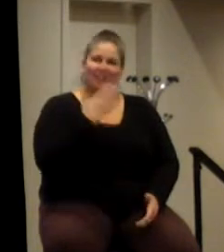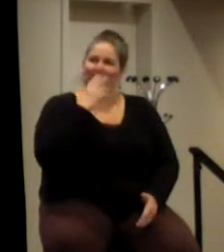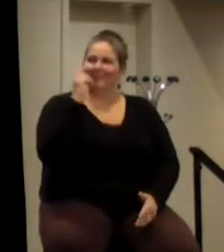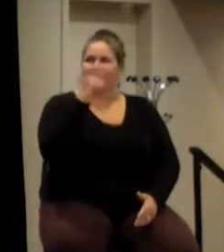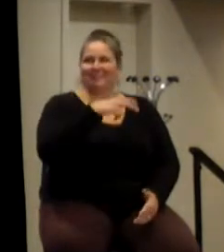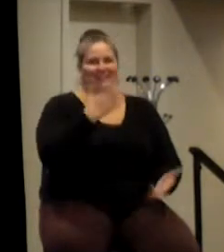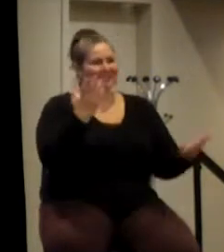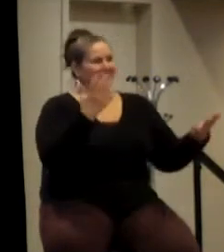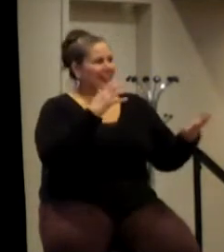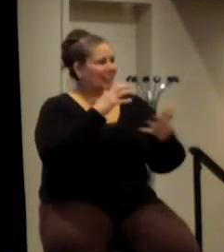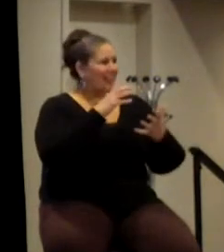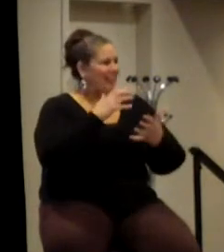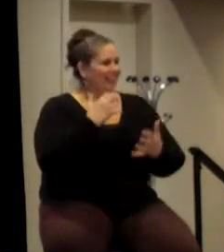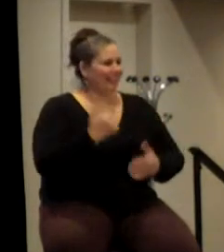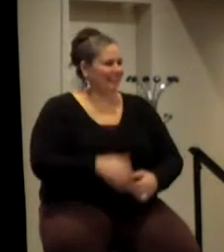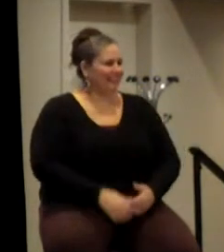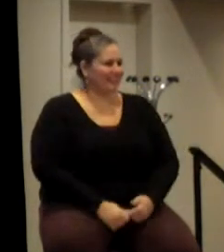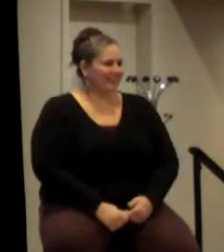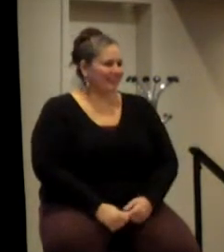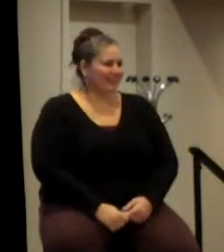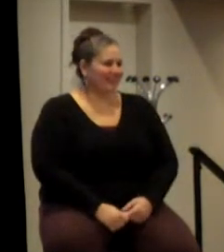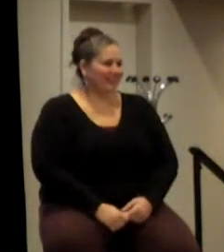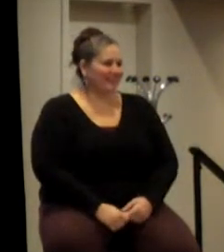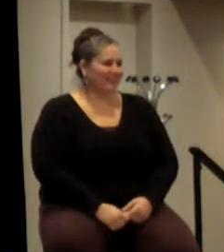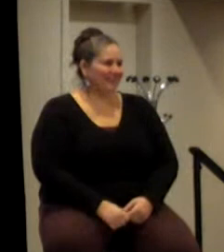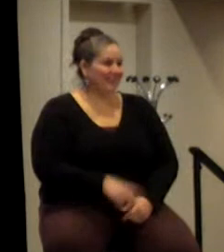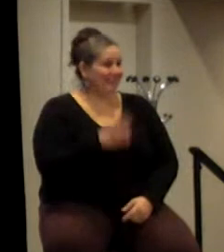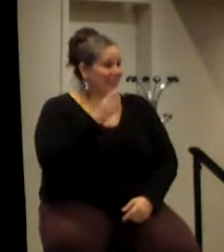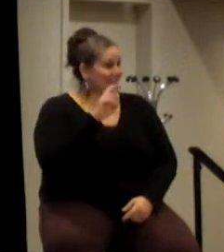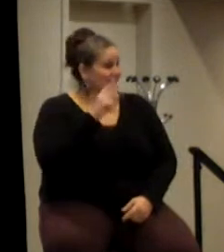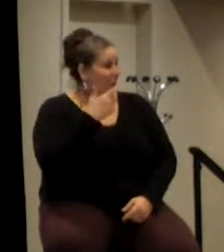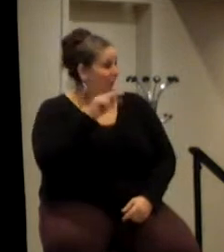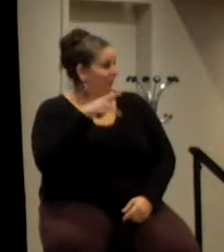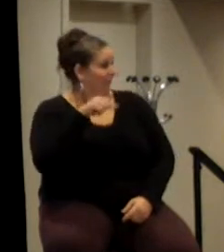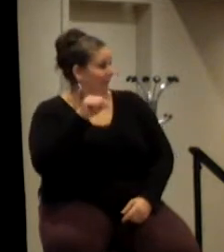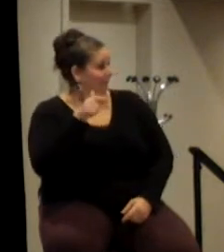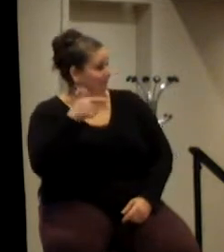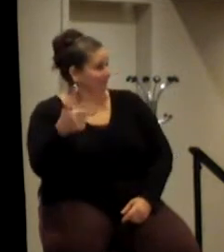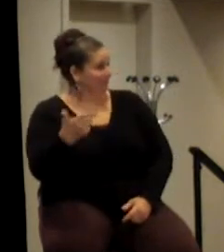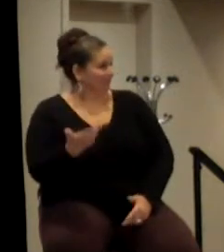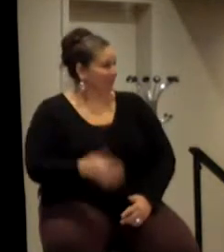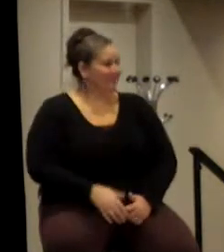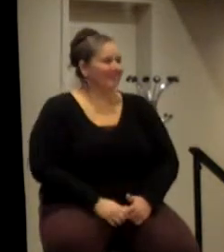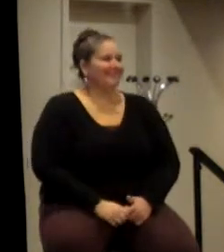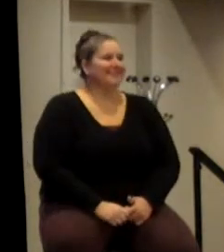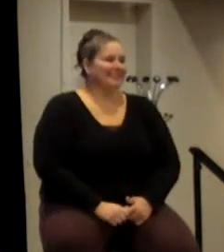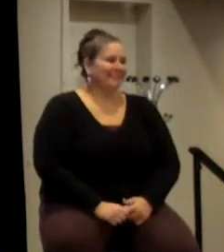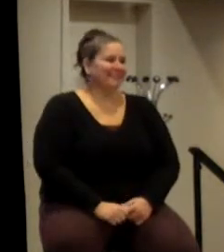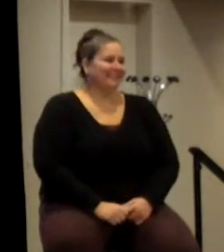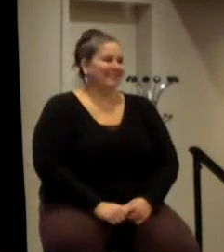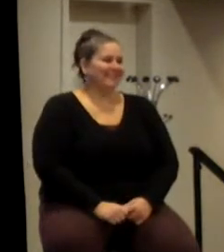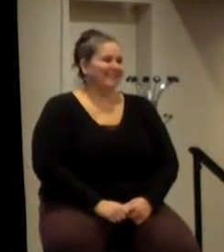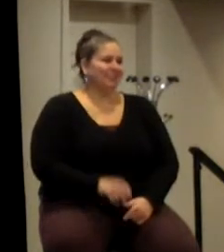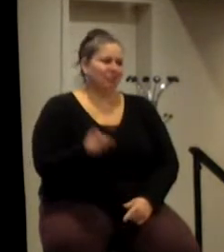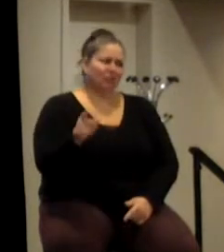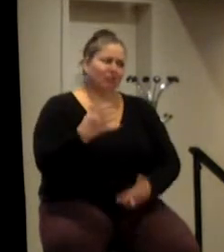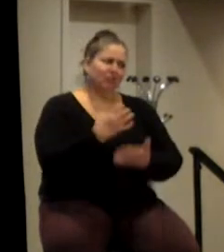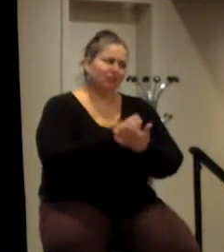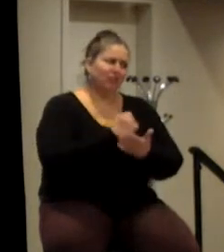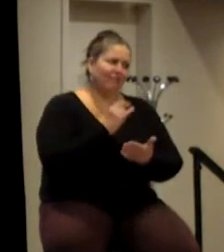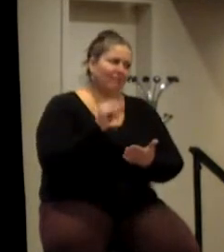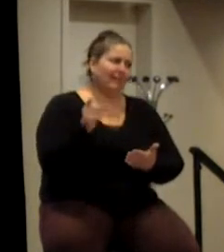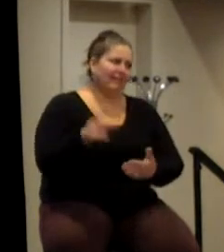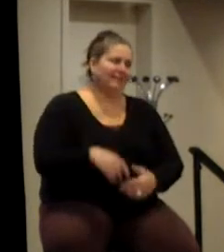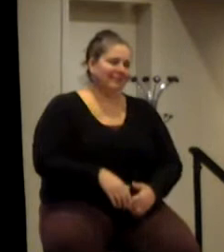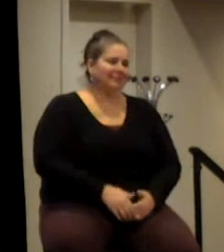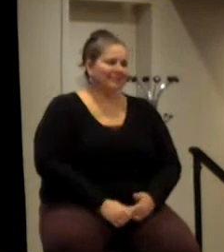throw it the 13th. We could have Dr. Gupta do it, yeah. She should. She's earned it. Hey, this is